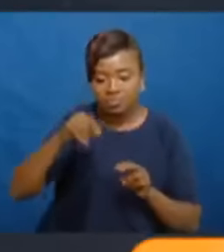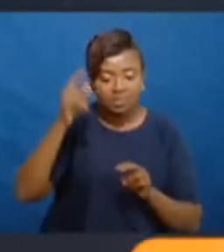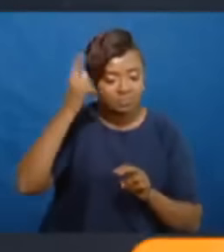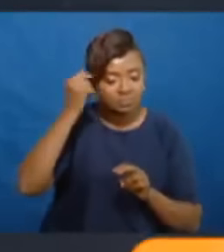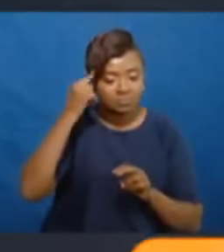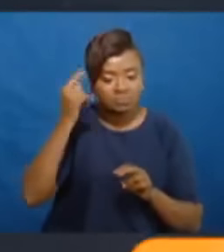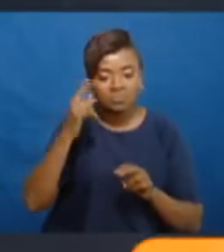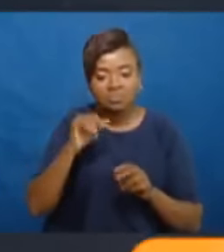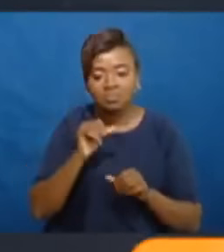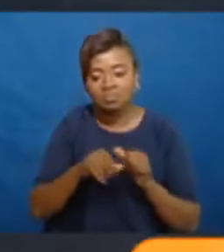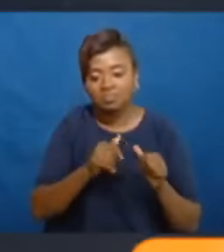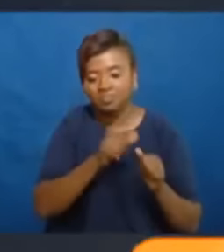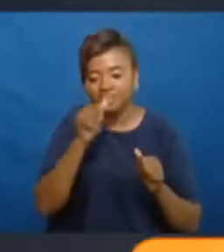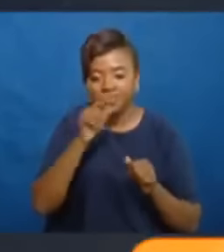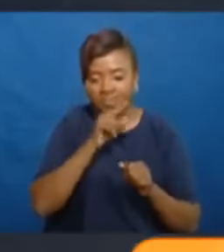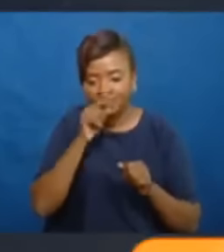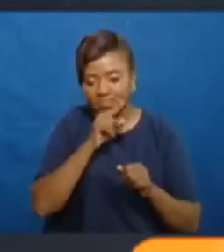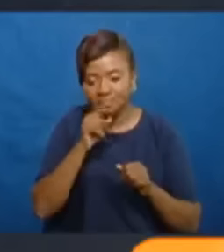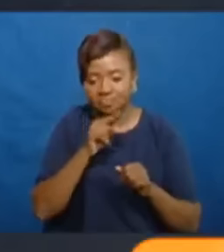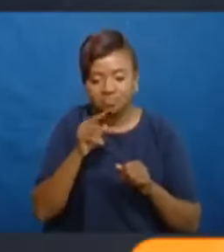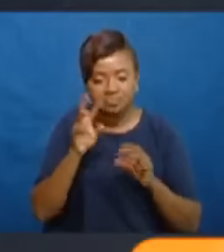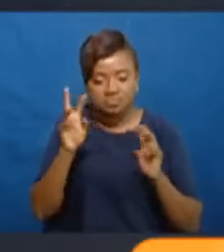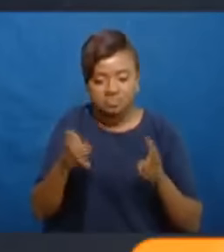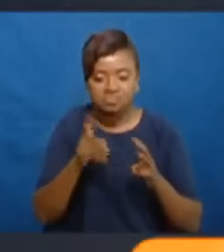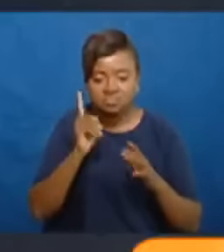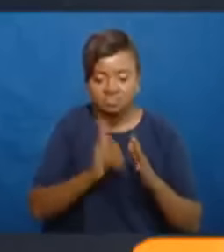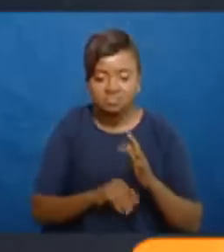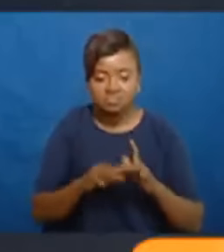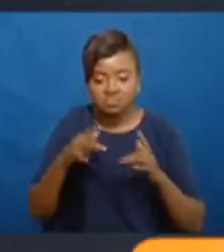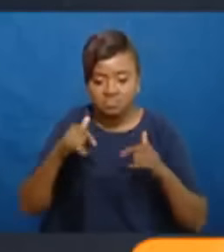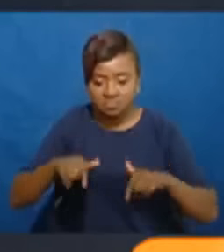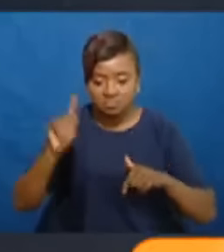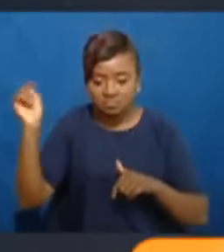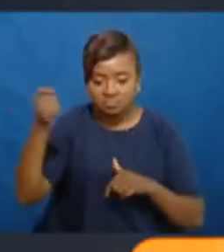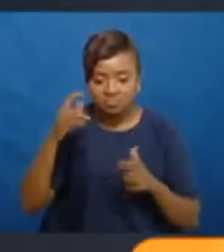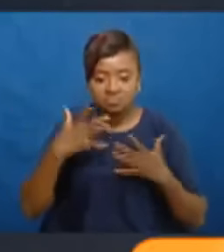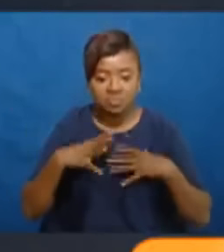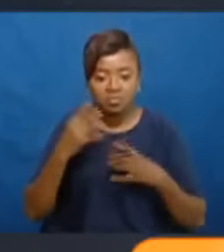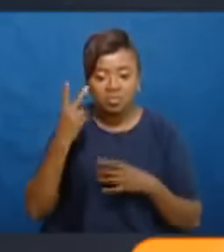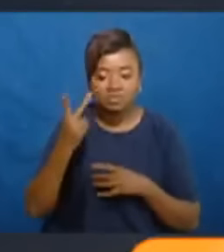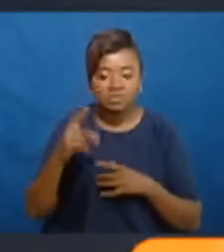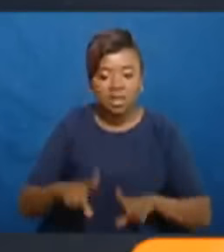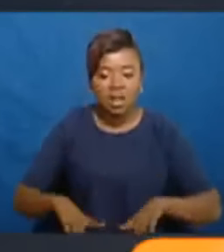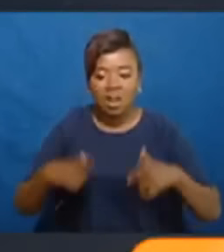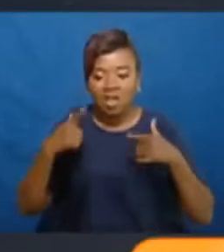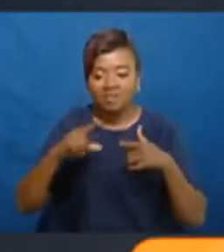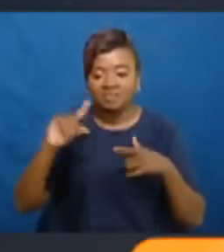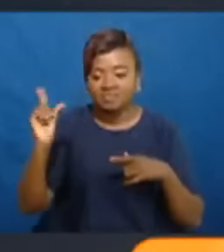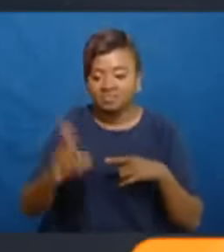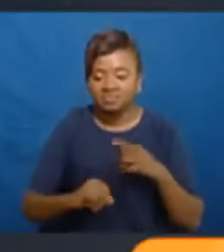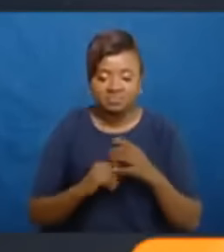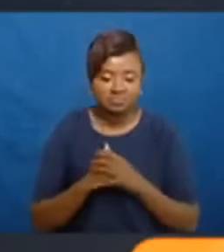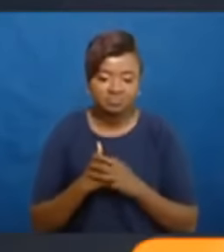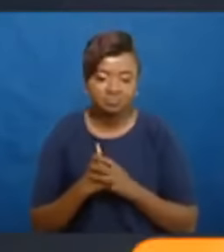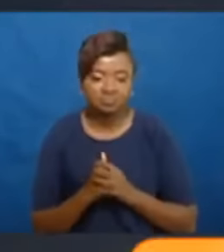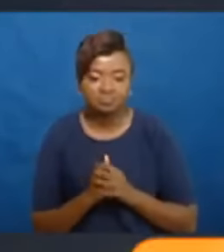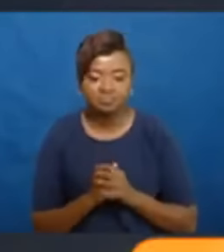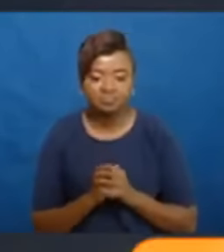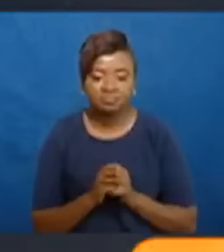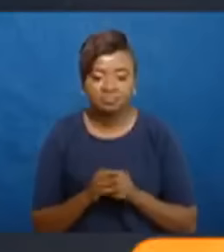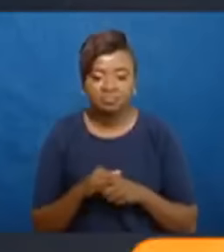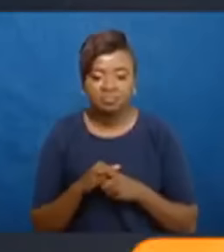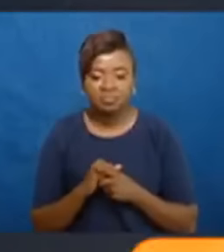too. First, the value of life in Kenya remains worryingly low. The